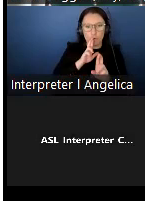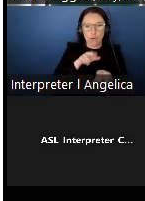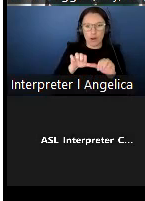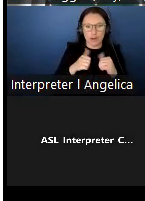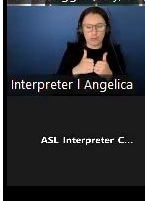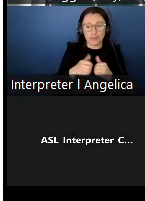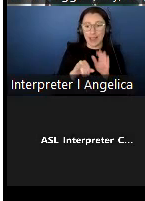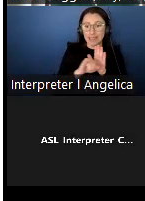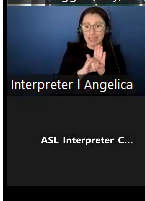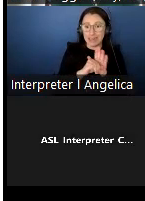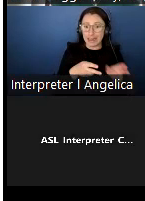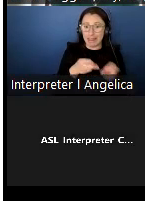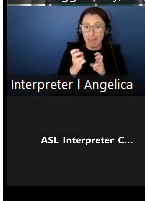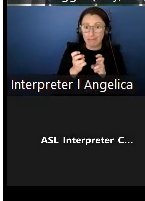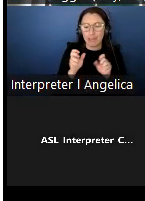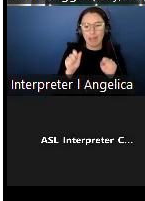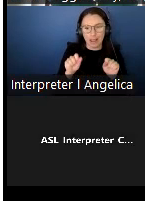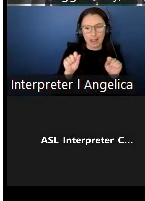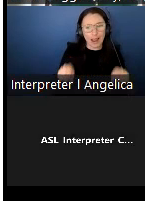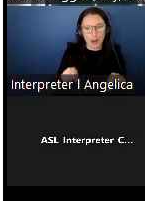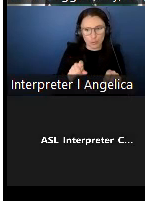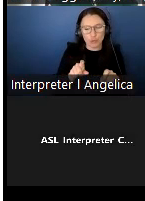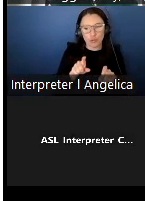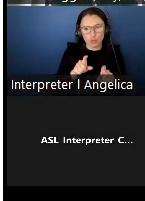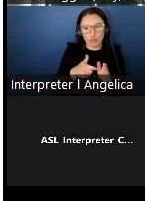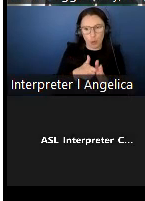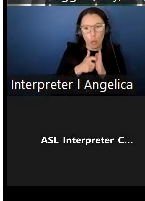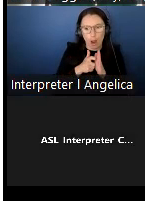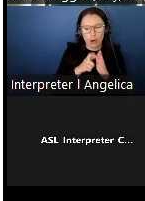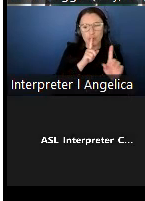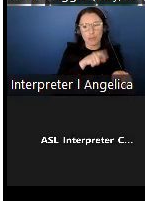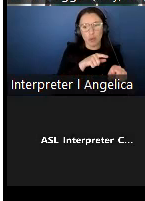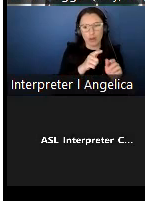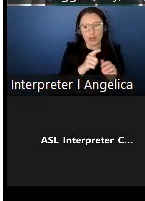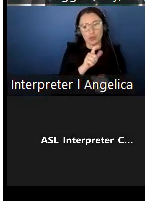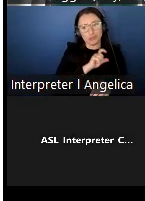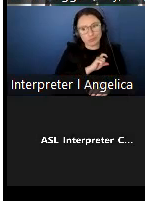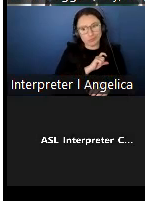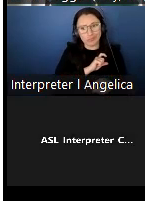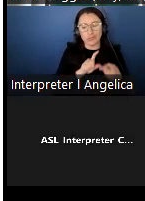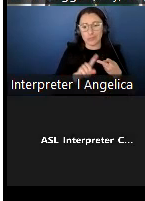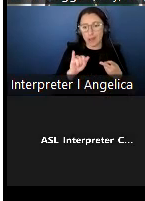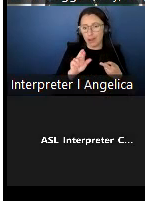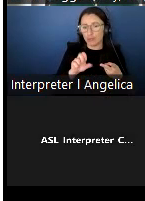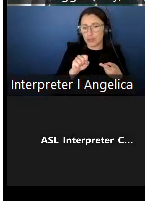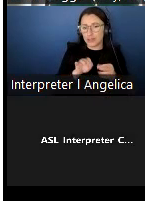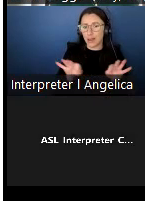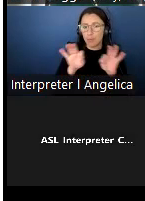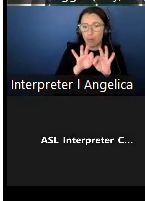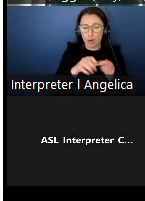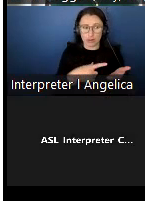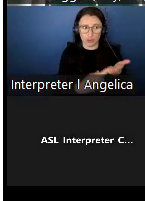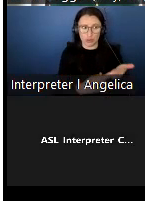that that can require reporting to law enforcement or the IRS. So that's also an important thing to discuss